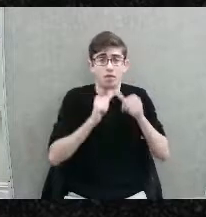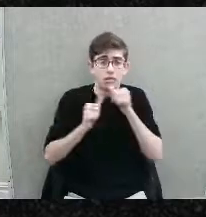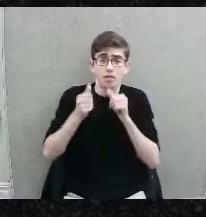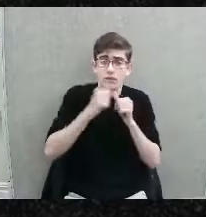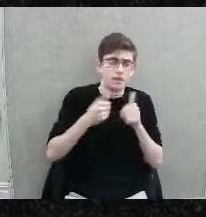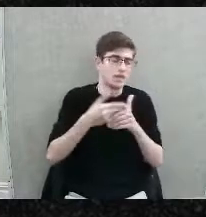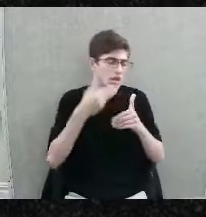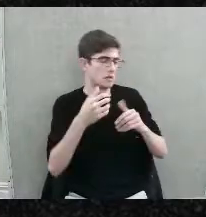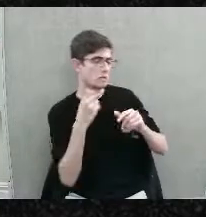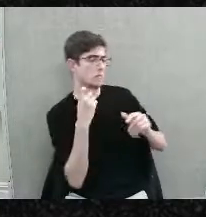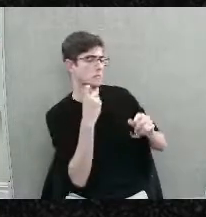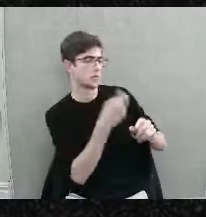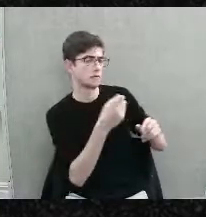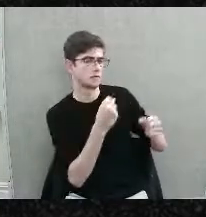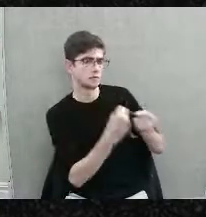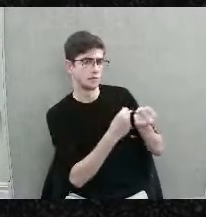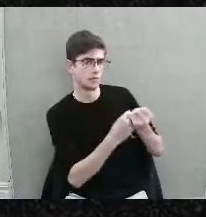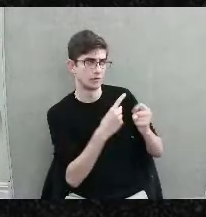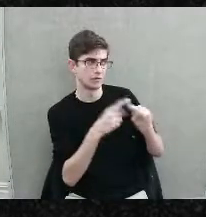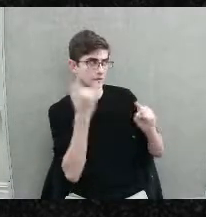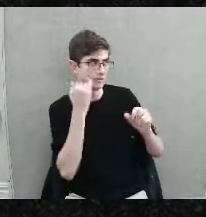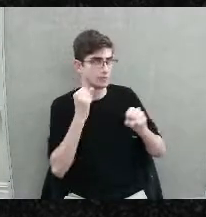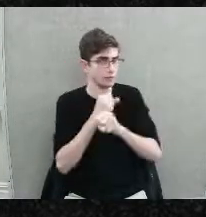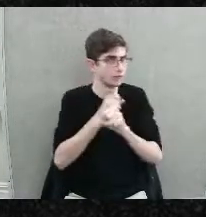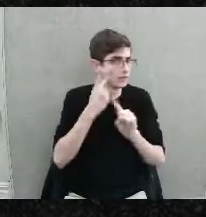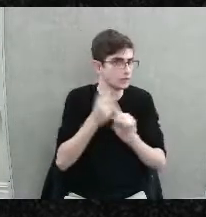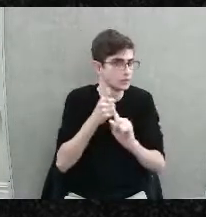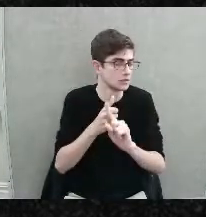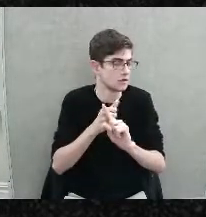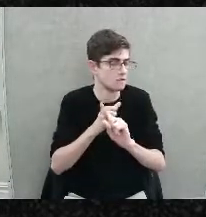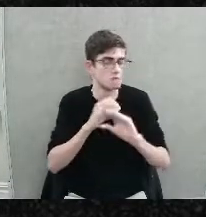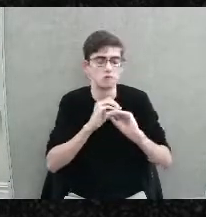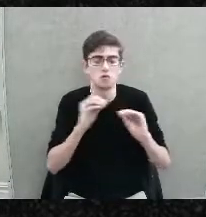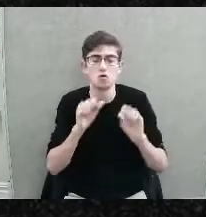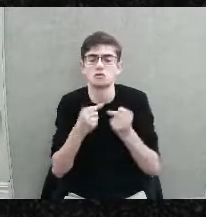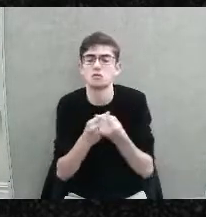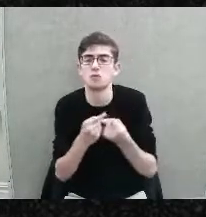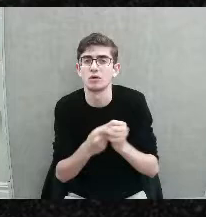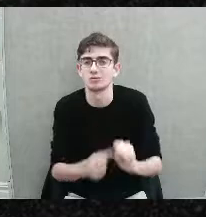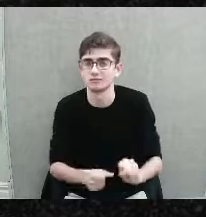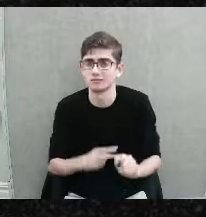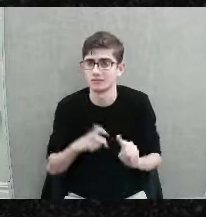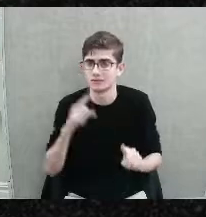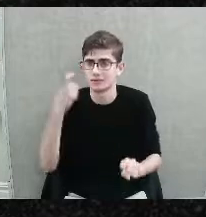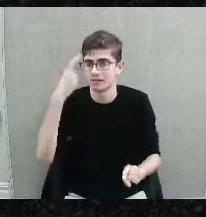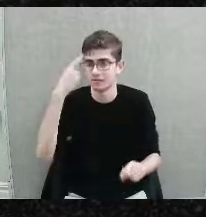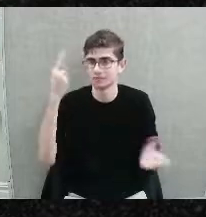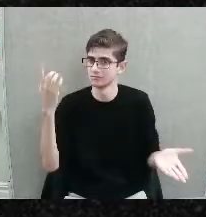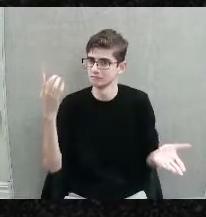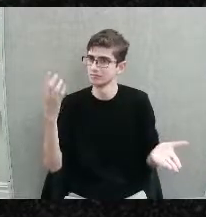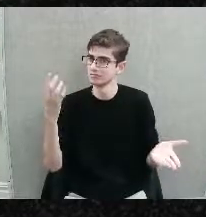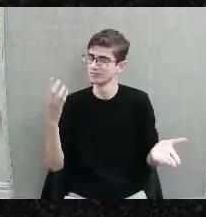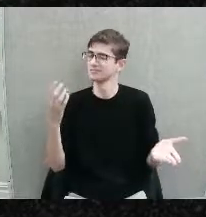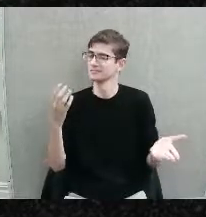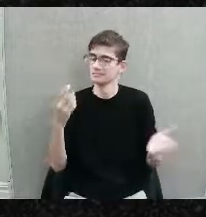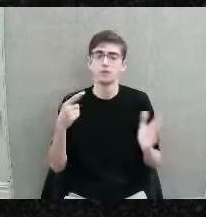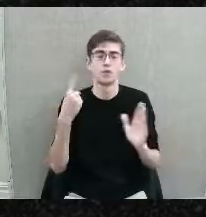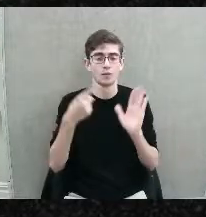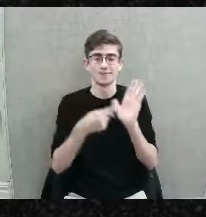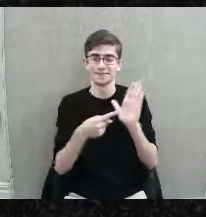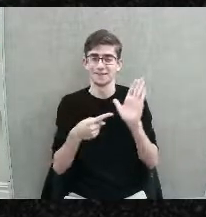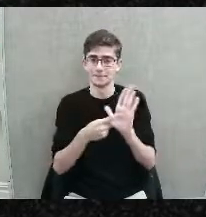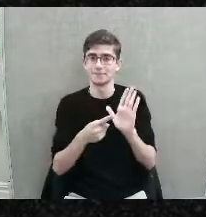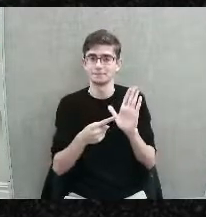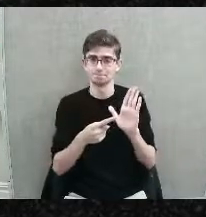your loved ones, etc. So just to give you one little example in relation